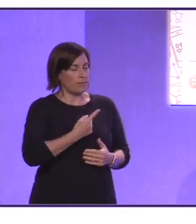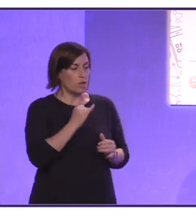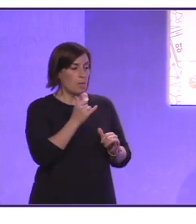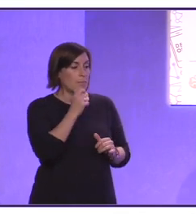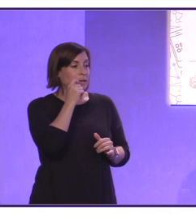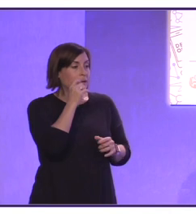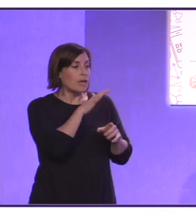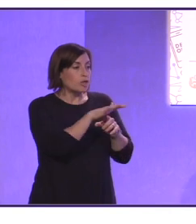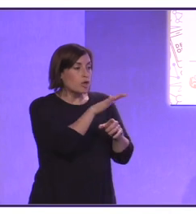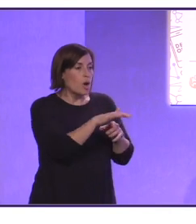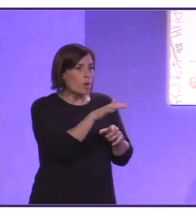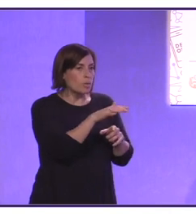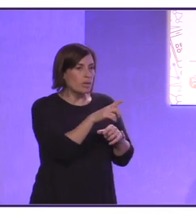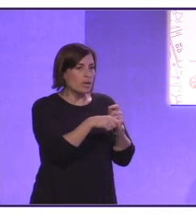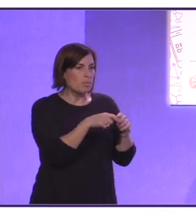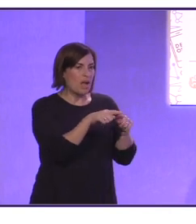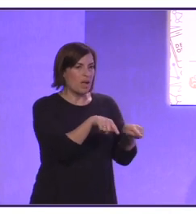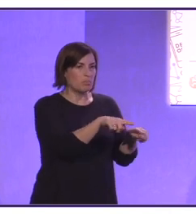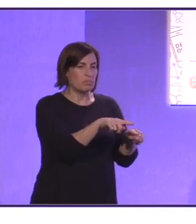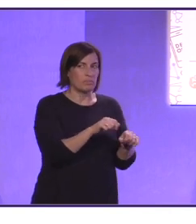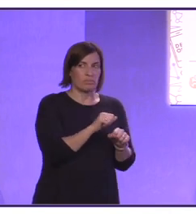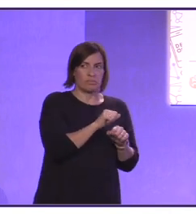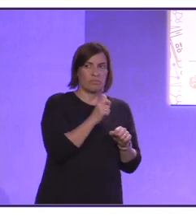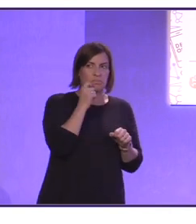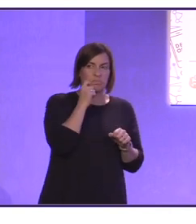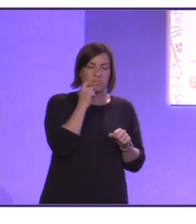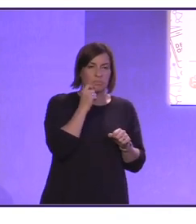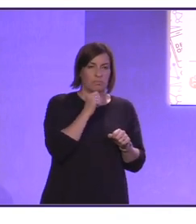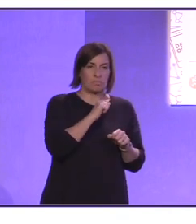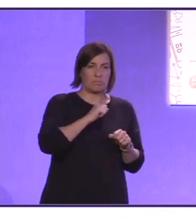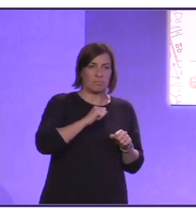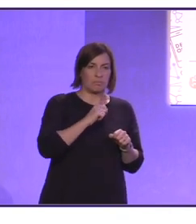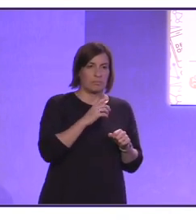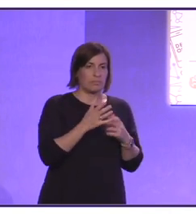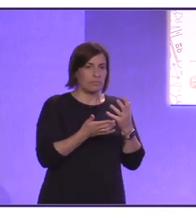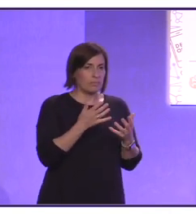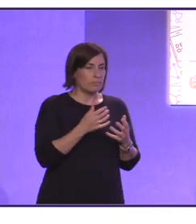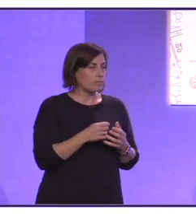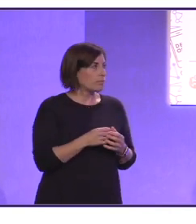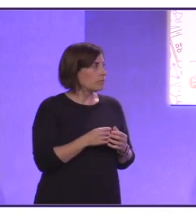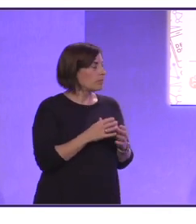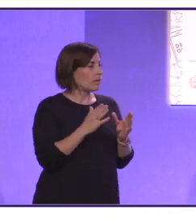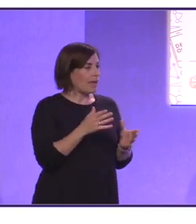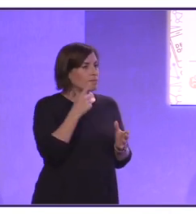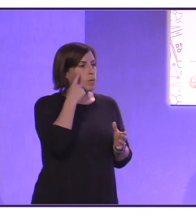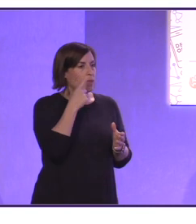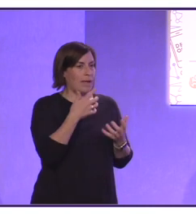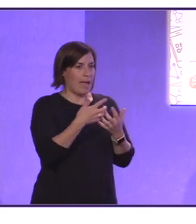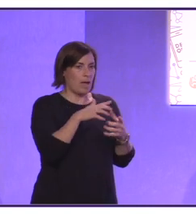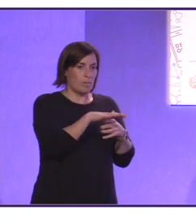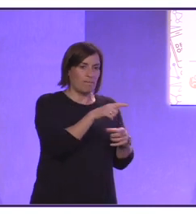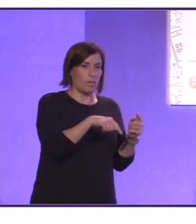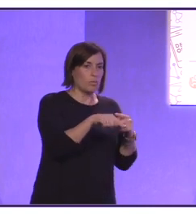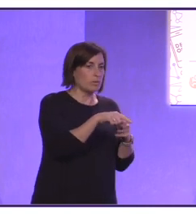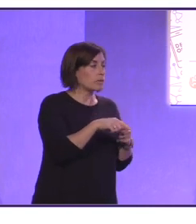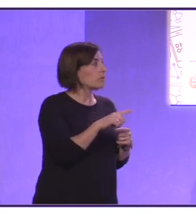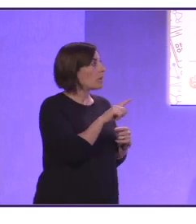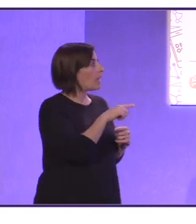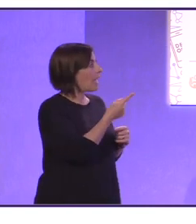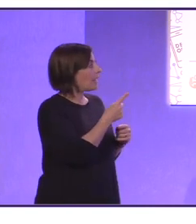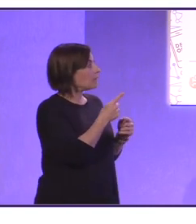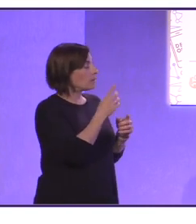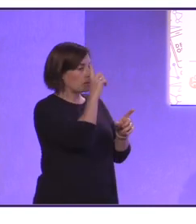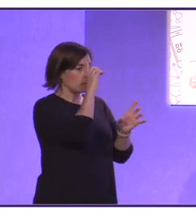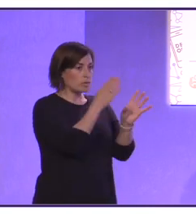make isn't borne by other people. I think also it's important to look at what Jung called the shadow,